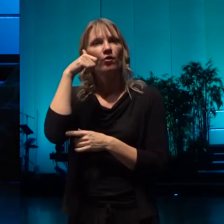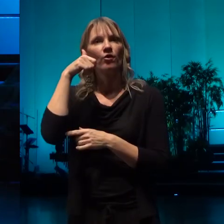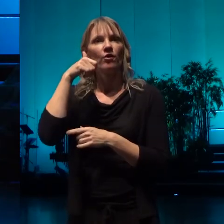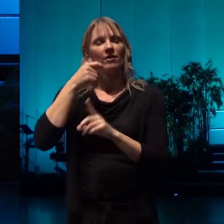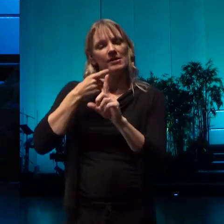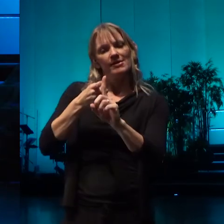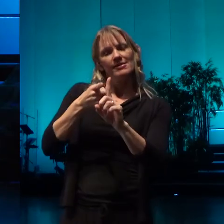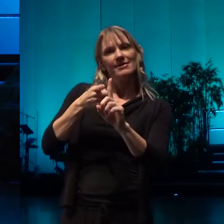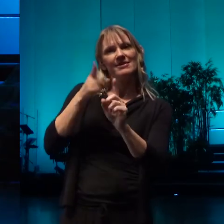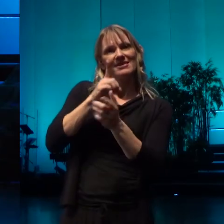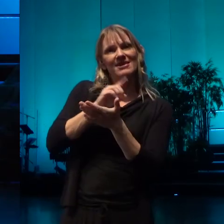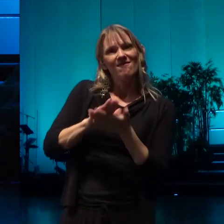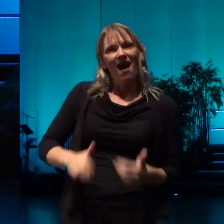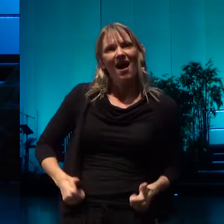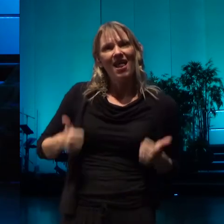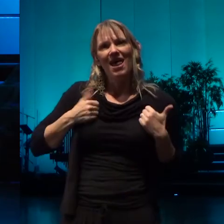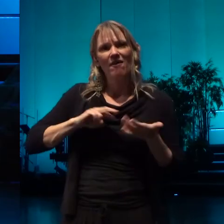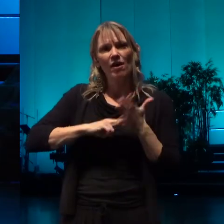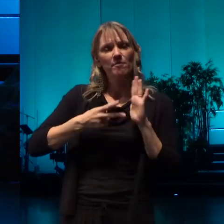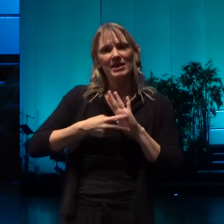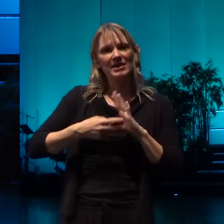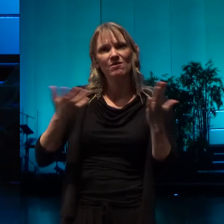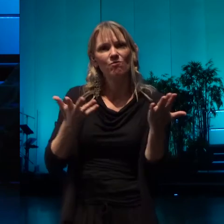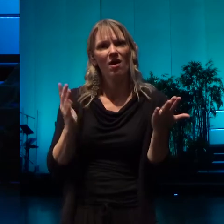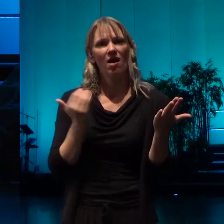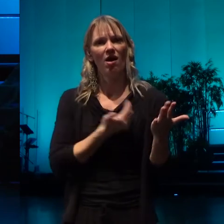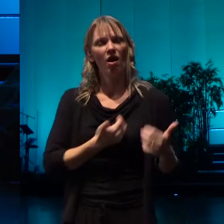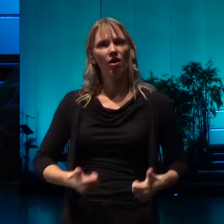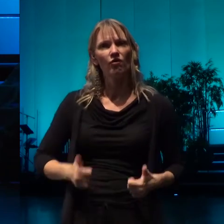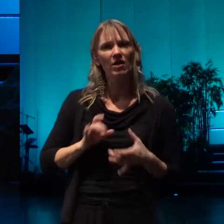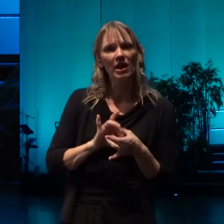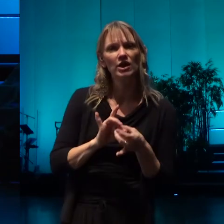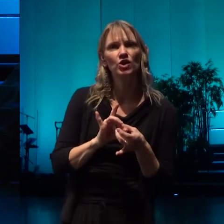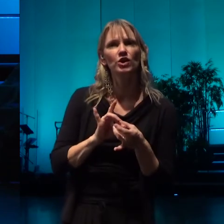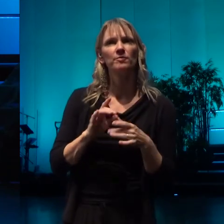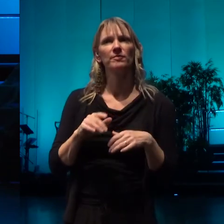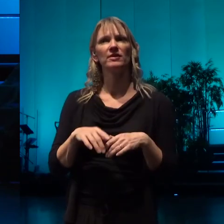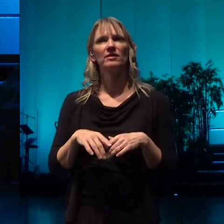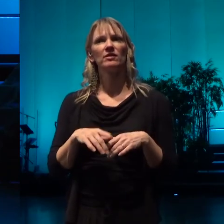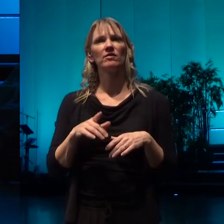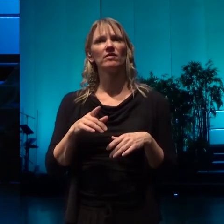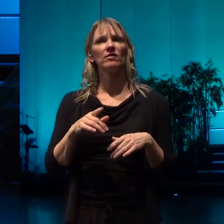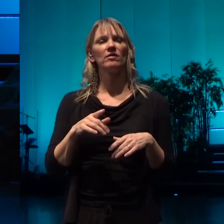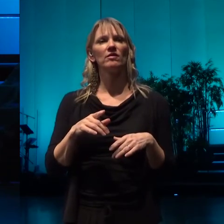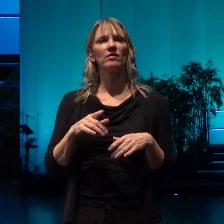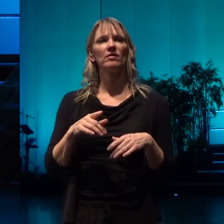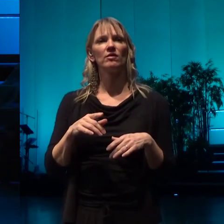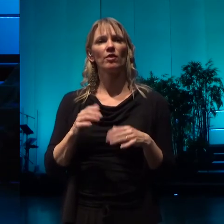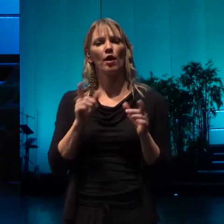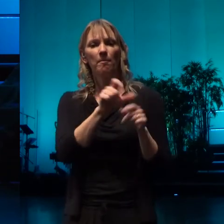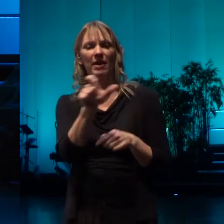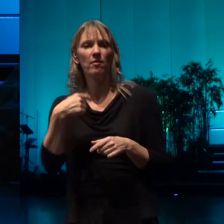what divine life means in our relationships with those we love and who love us.